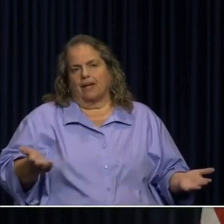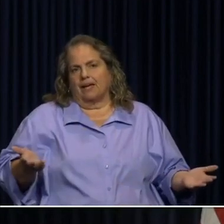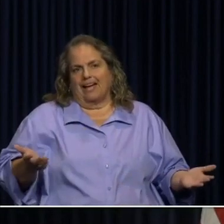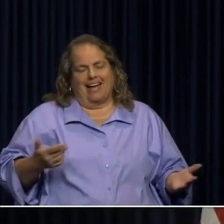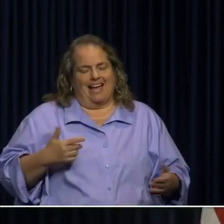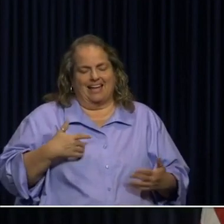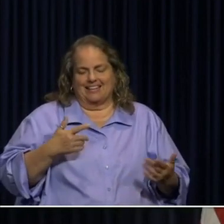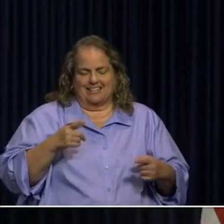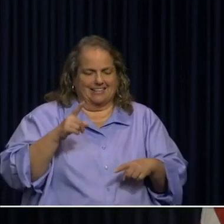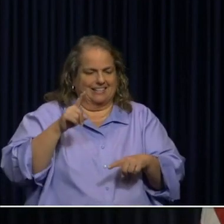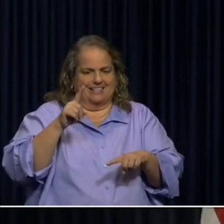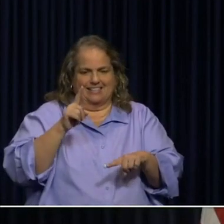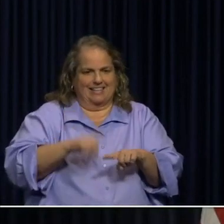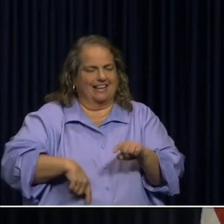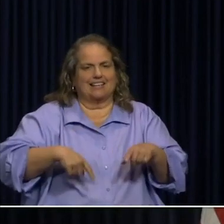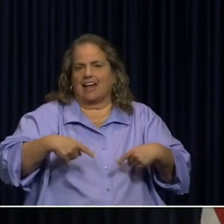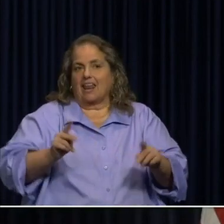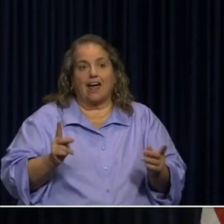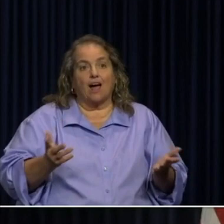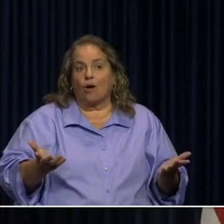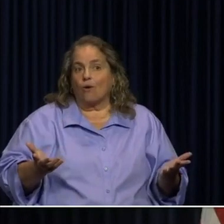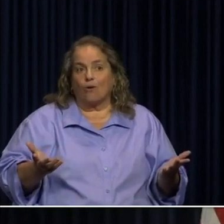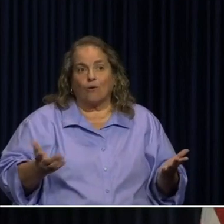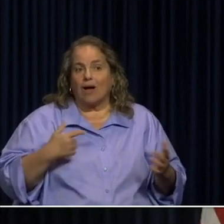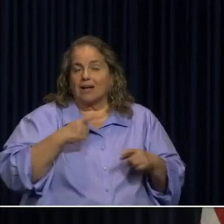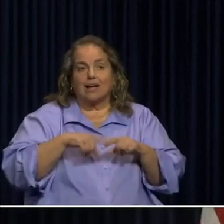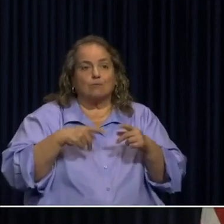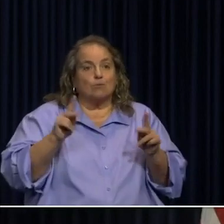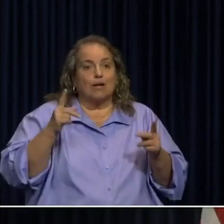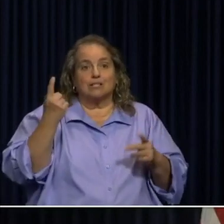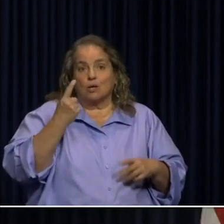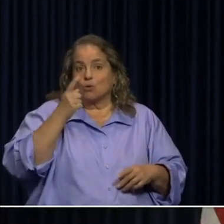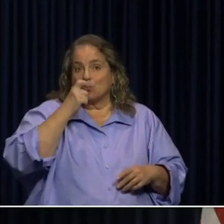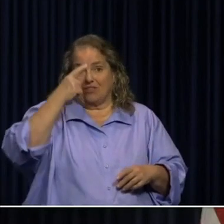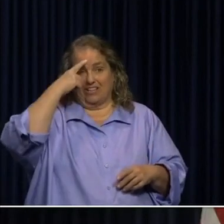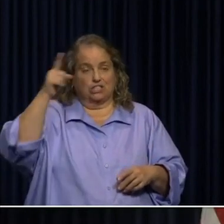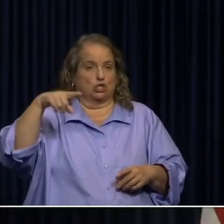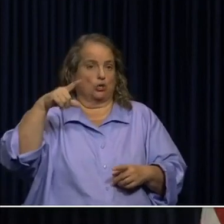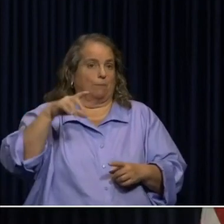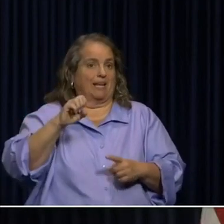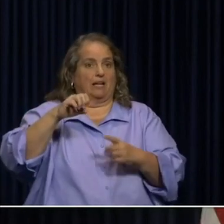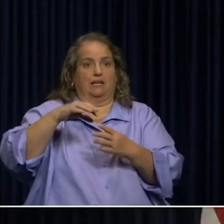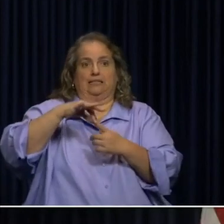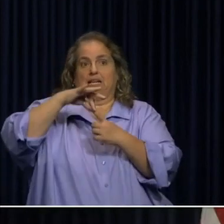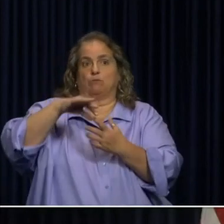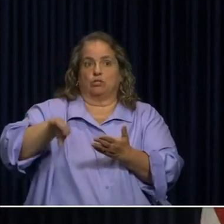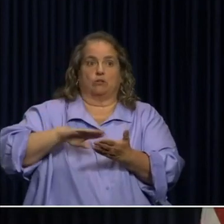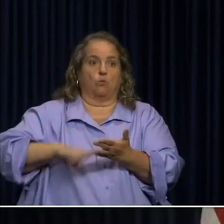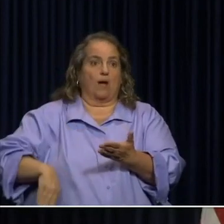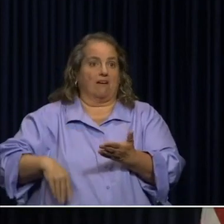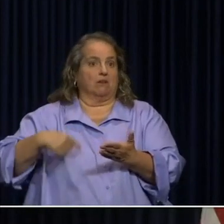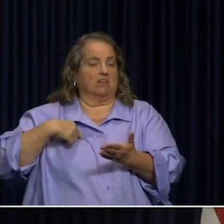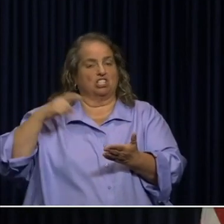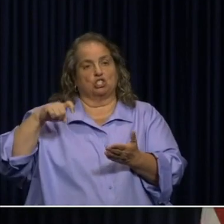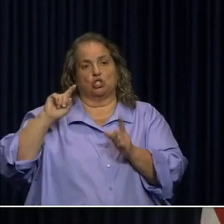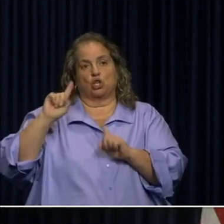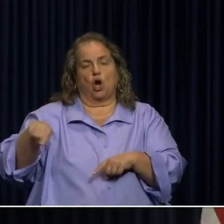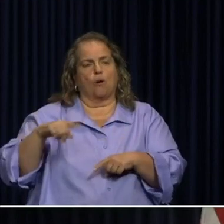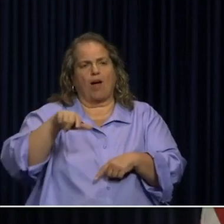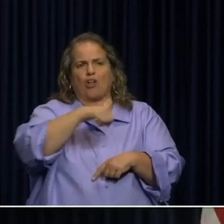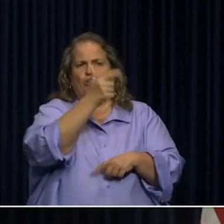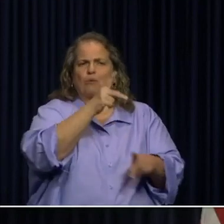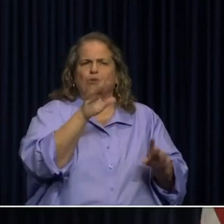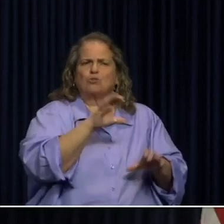I can't allow for somebody thinking that they should be the exception when everybody else is doing the right